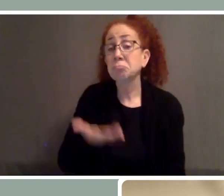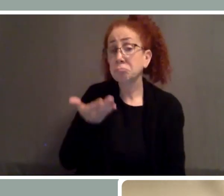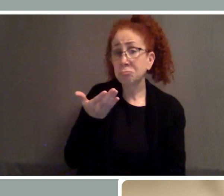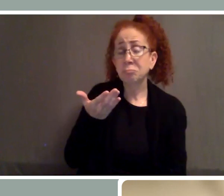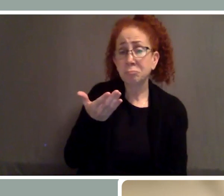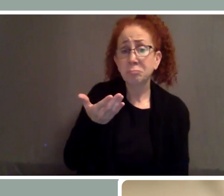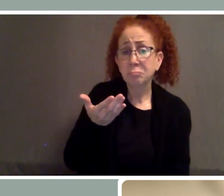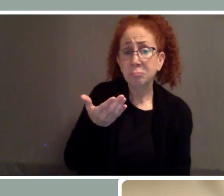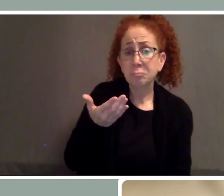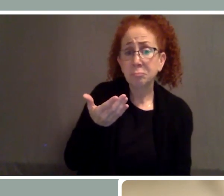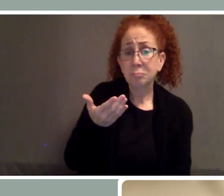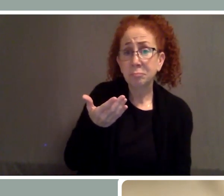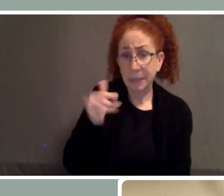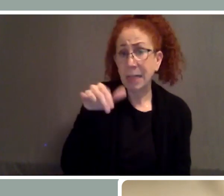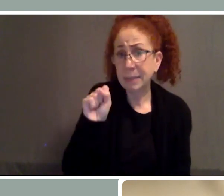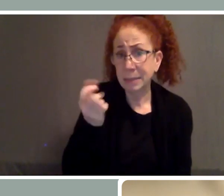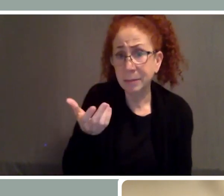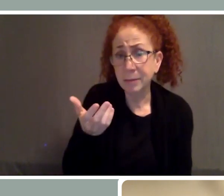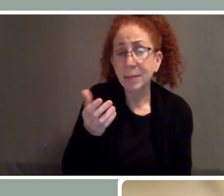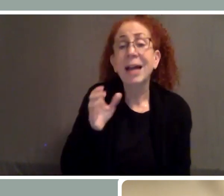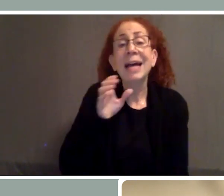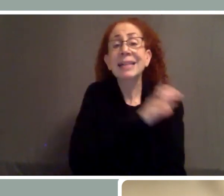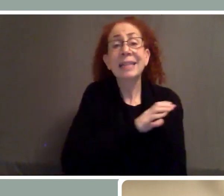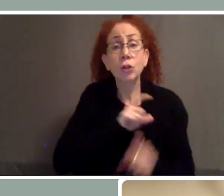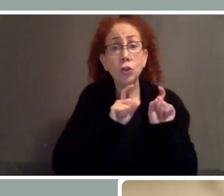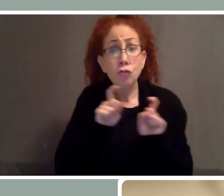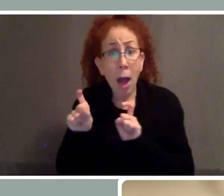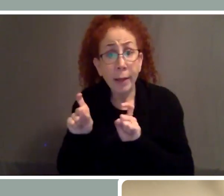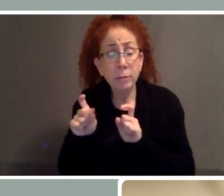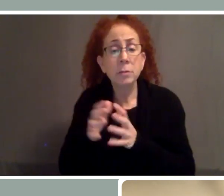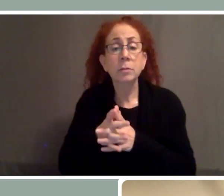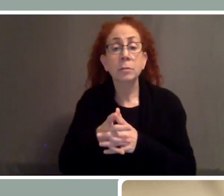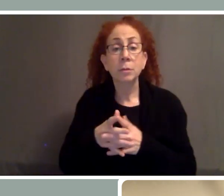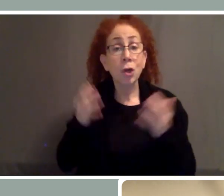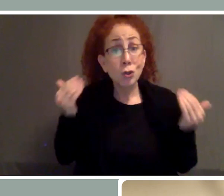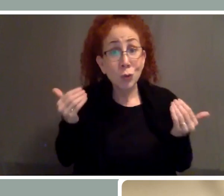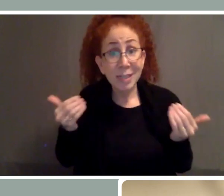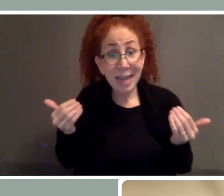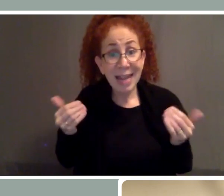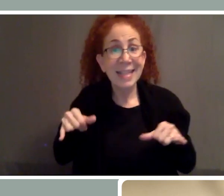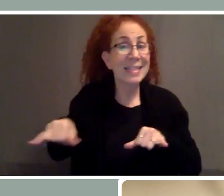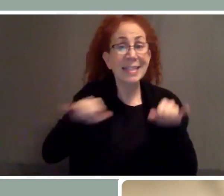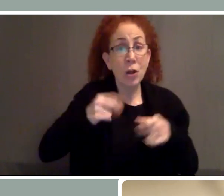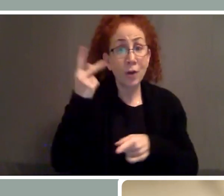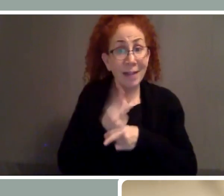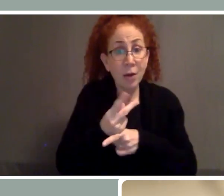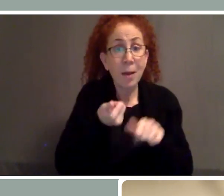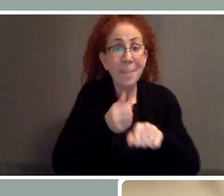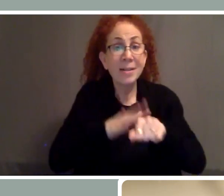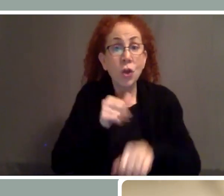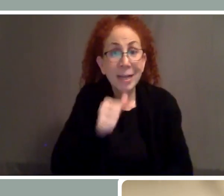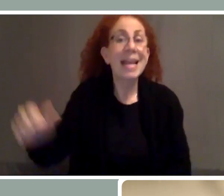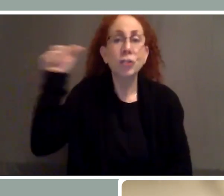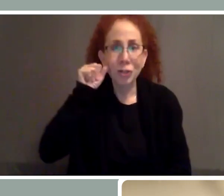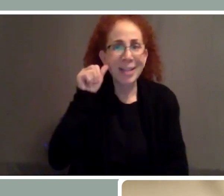I think absolutely. I mean, clinical trials are, today's standard of care is based on yesterday's